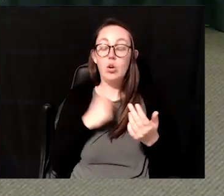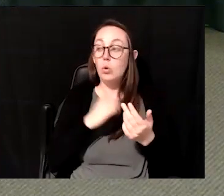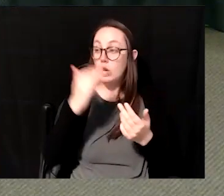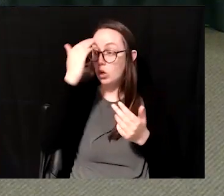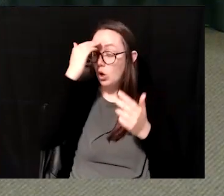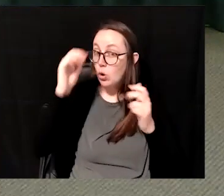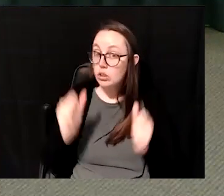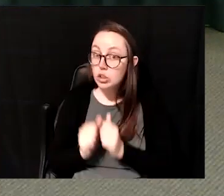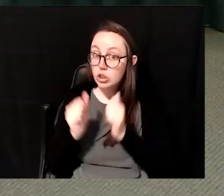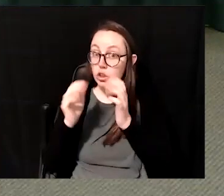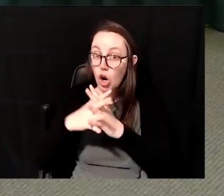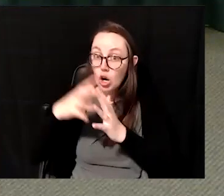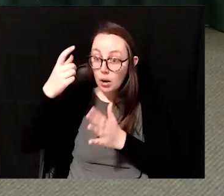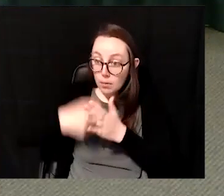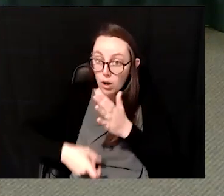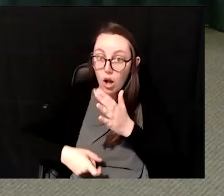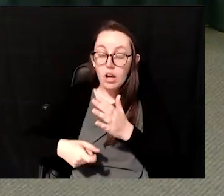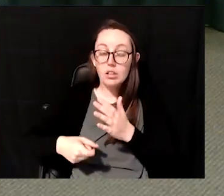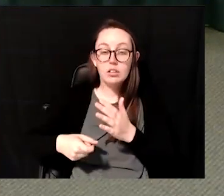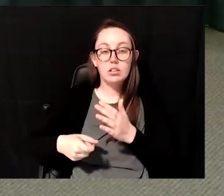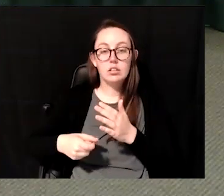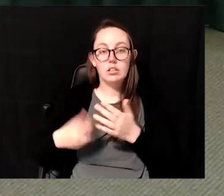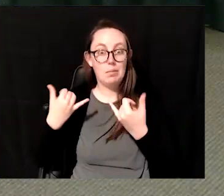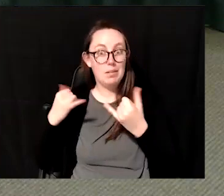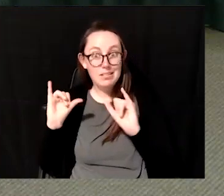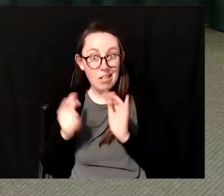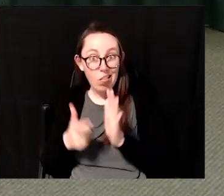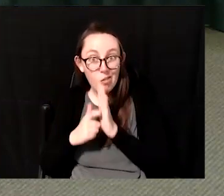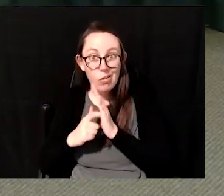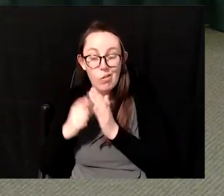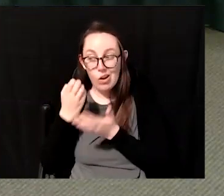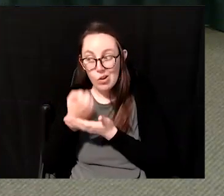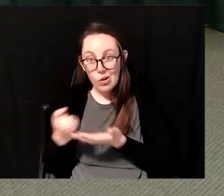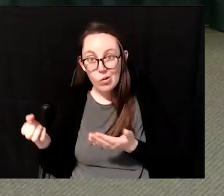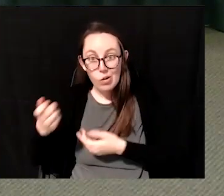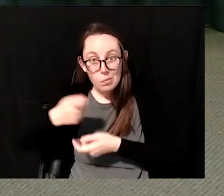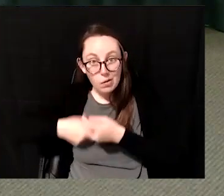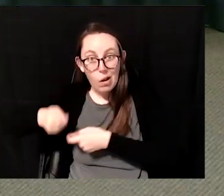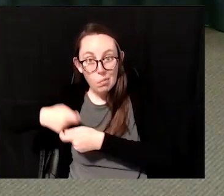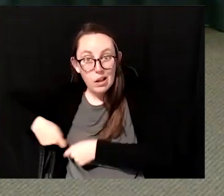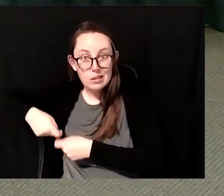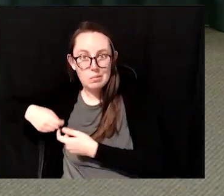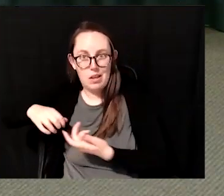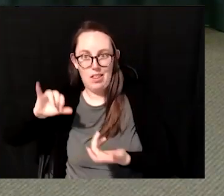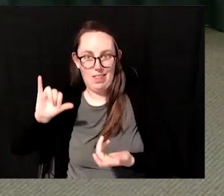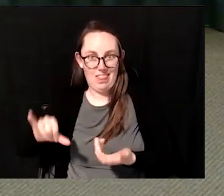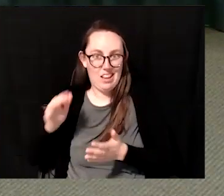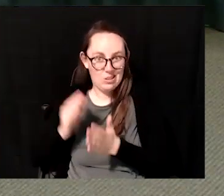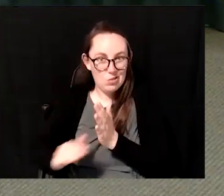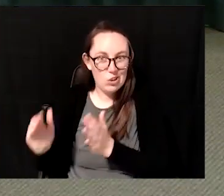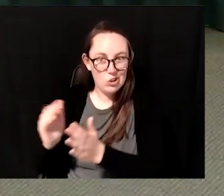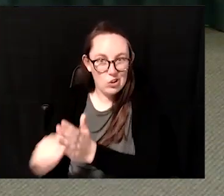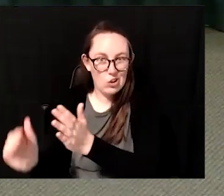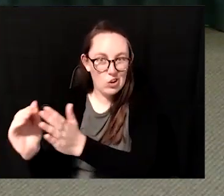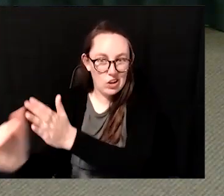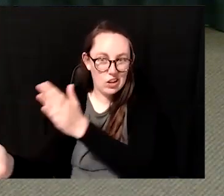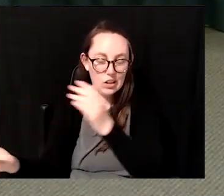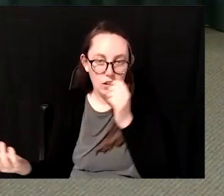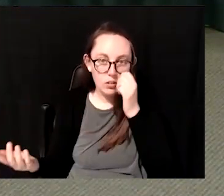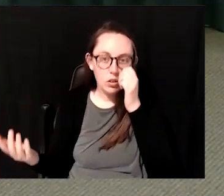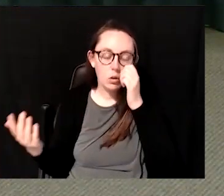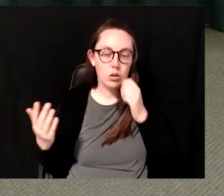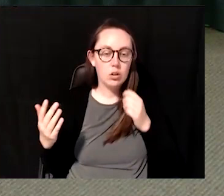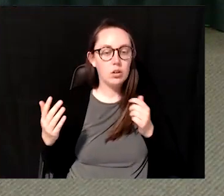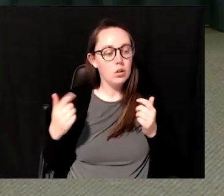need to do Capital Equipment replacement so that's powering as well so there should be taken to avoid